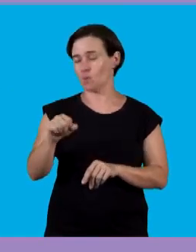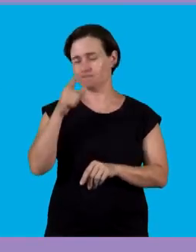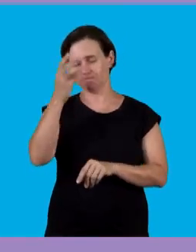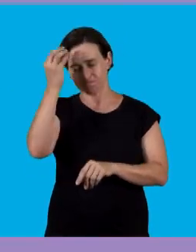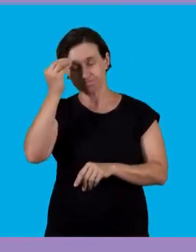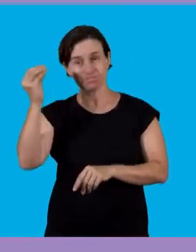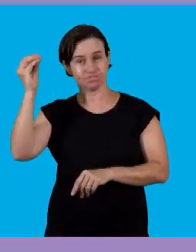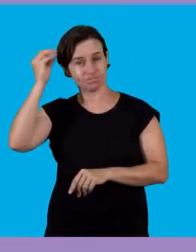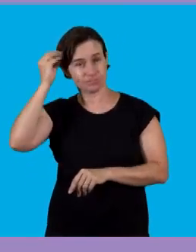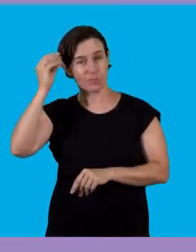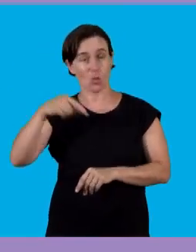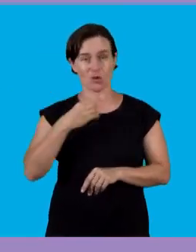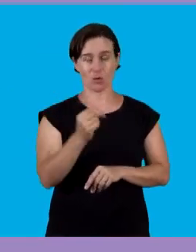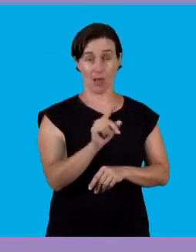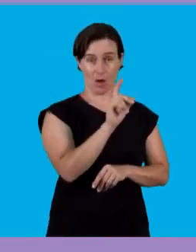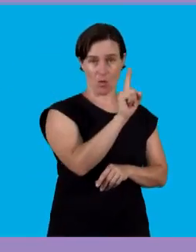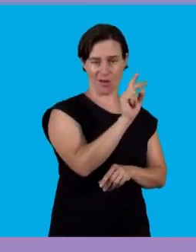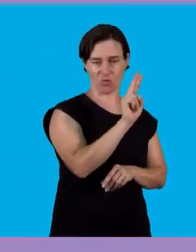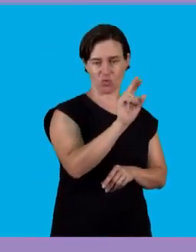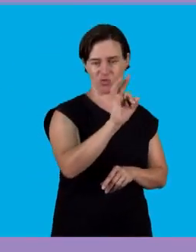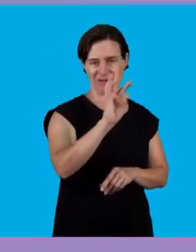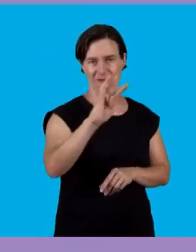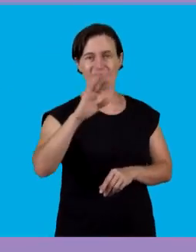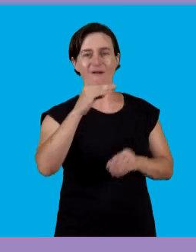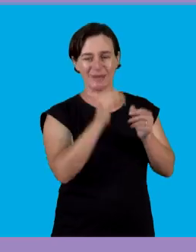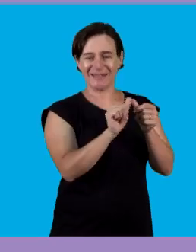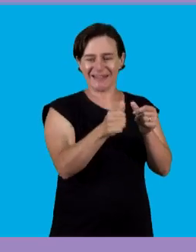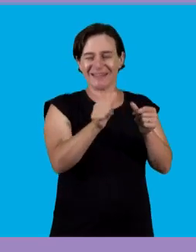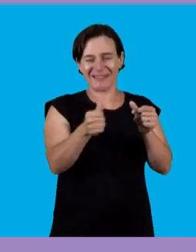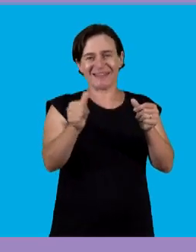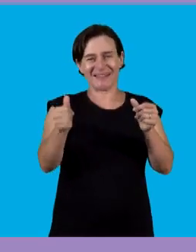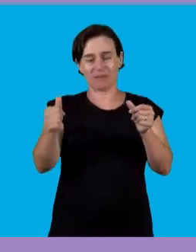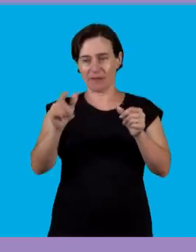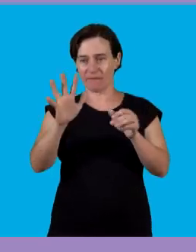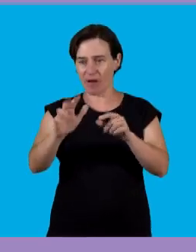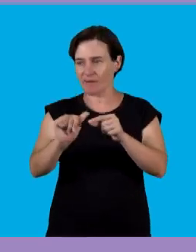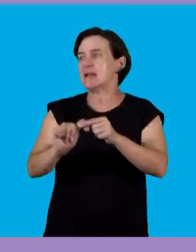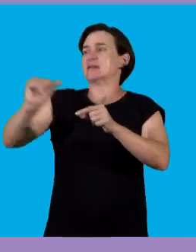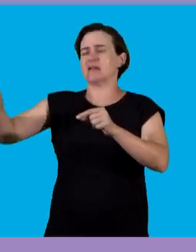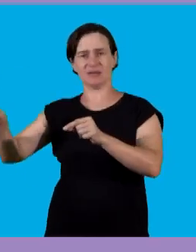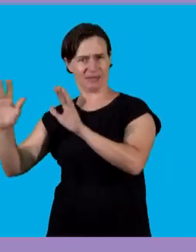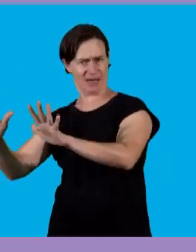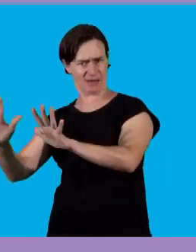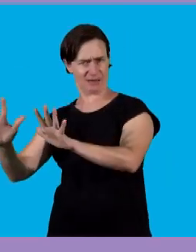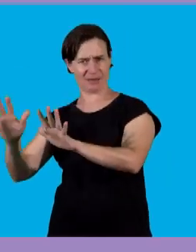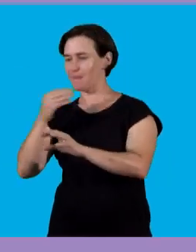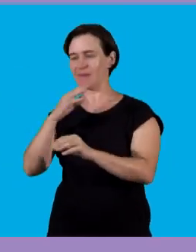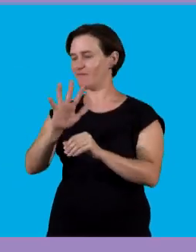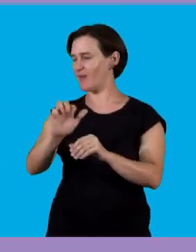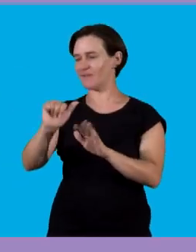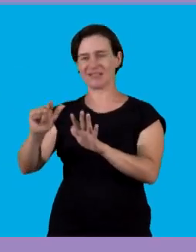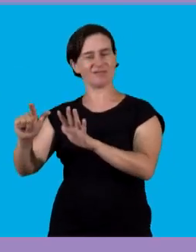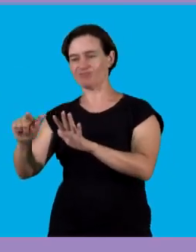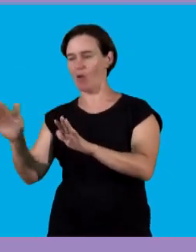not. Remember, we are talking about consecutive numbers. So we cannot simply add a 4, because after 5,